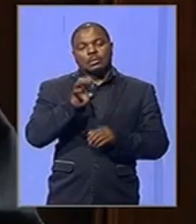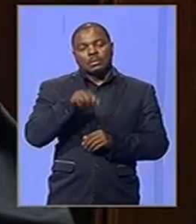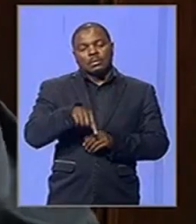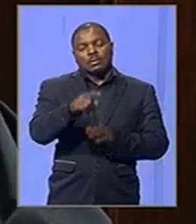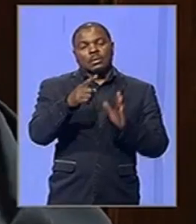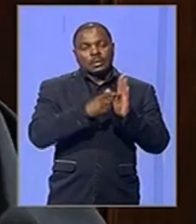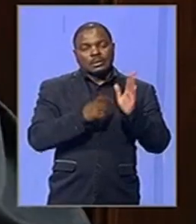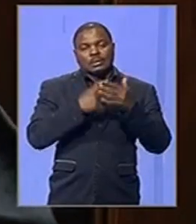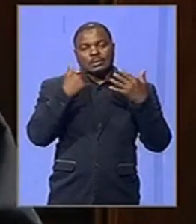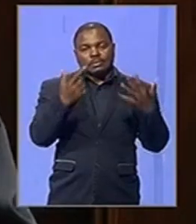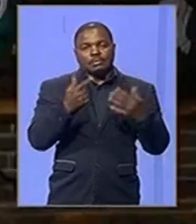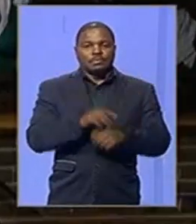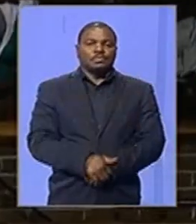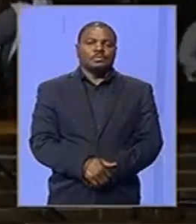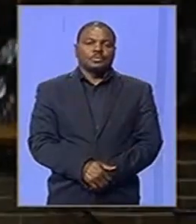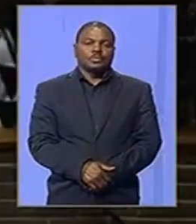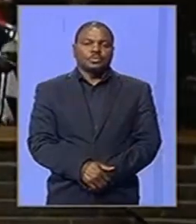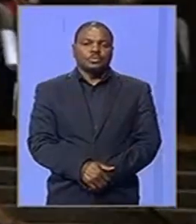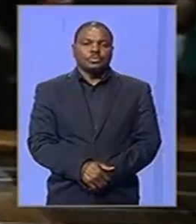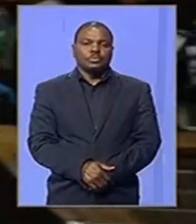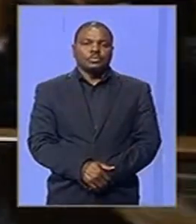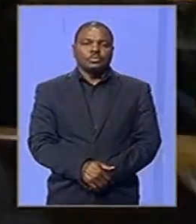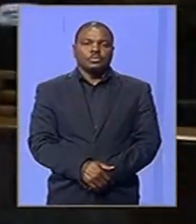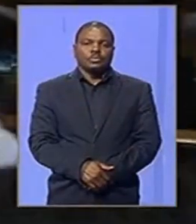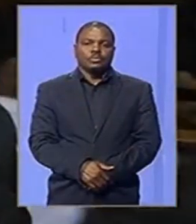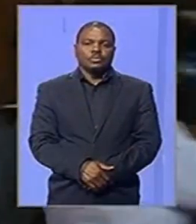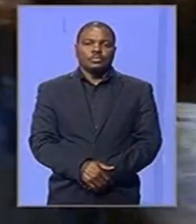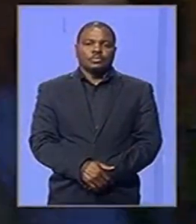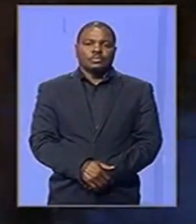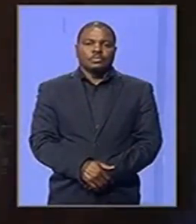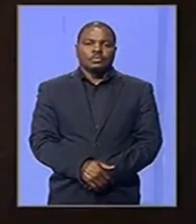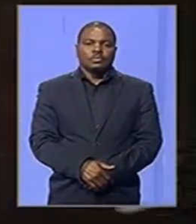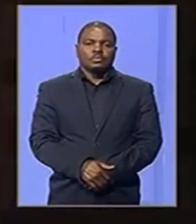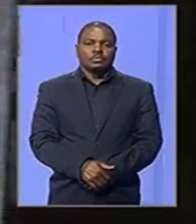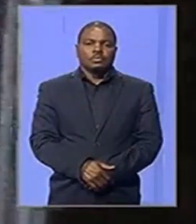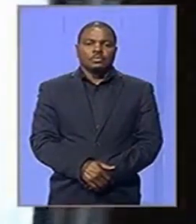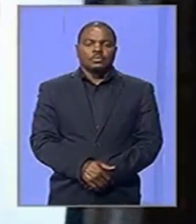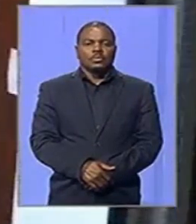supileng. Magala Masiteng, SABC News, Bloemfonetein.